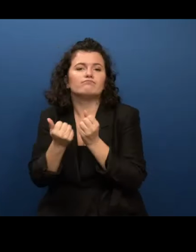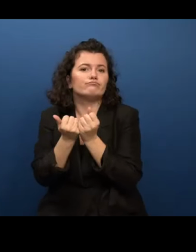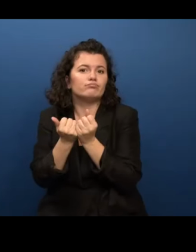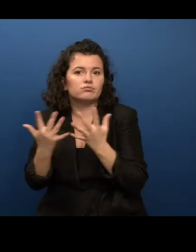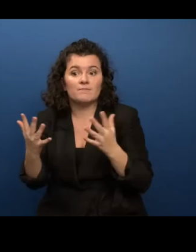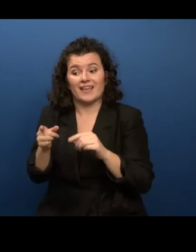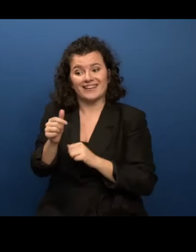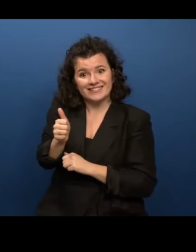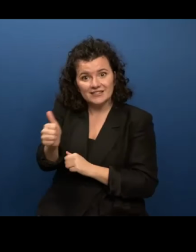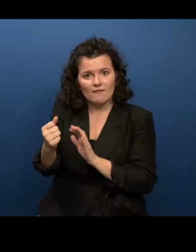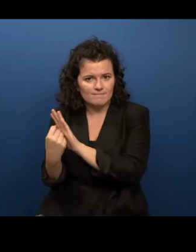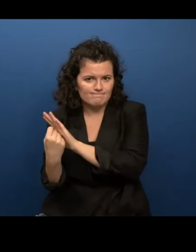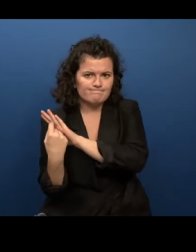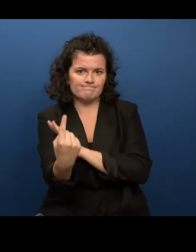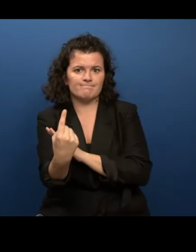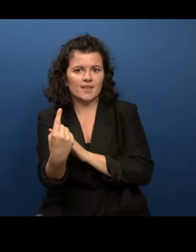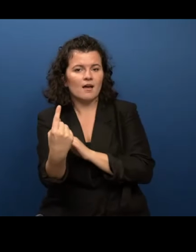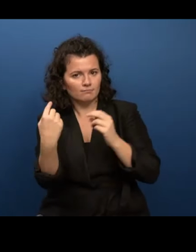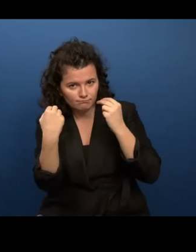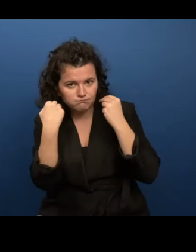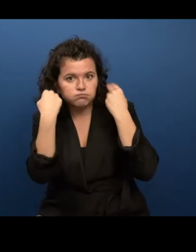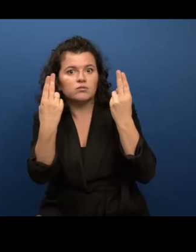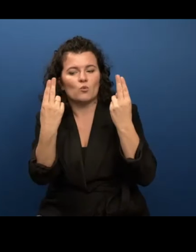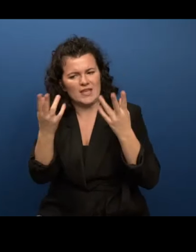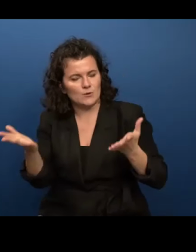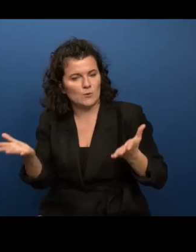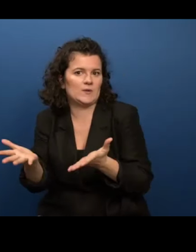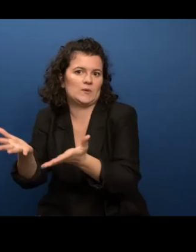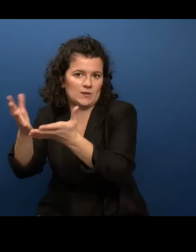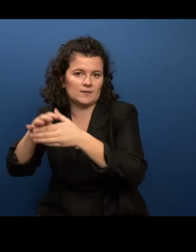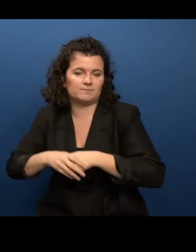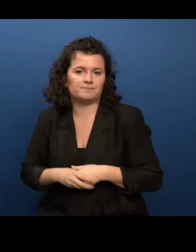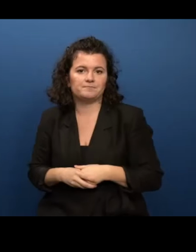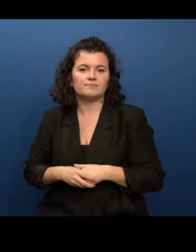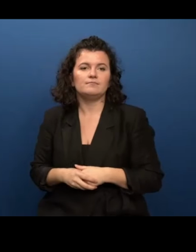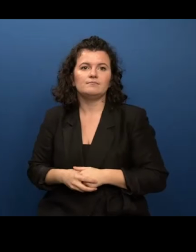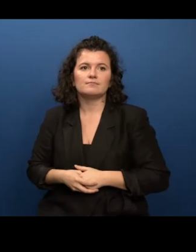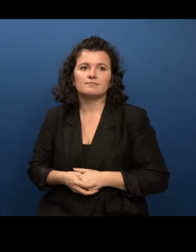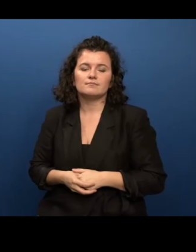and grow them into leadership. So over the period of Corona,